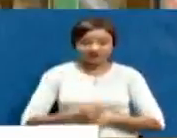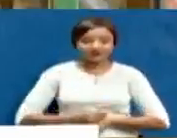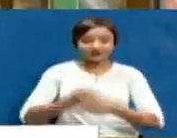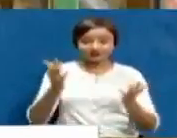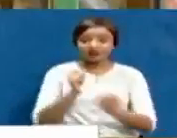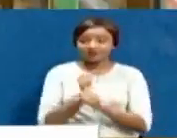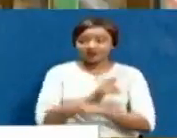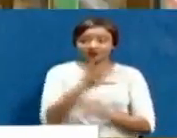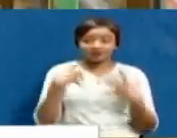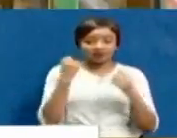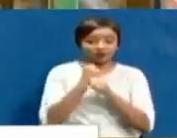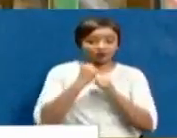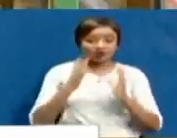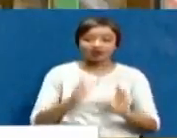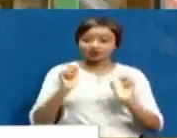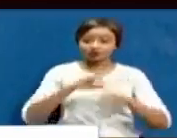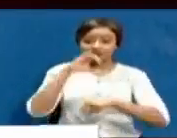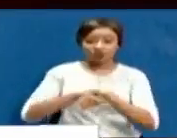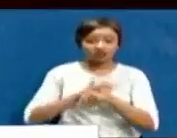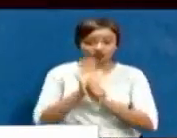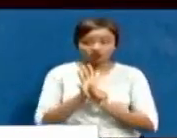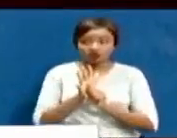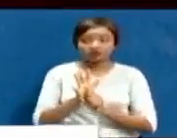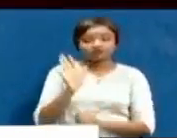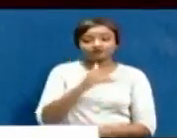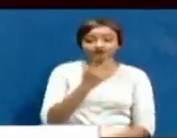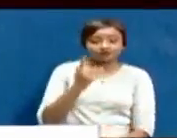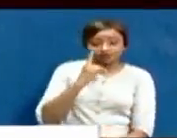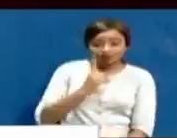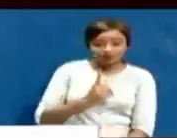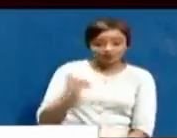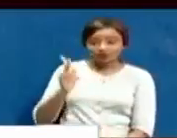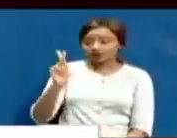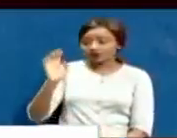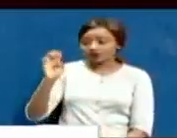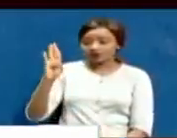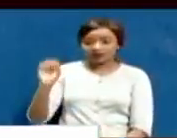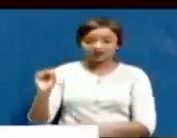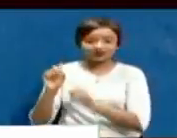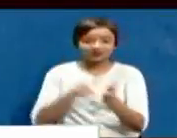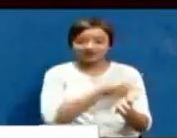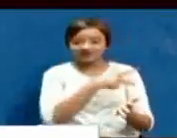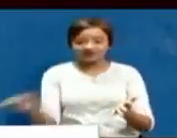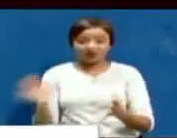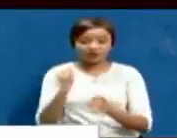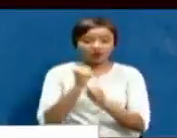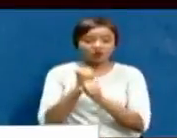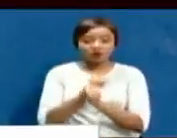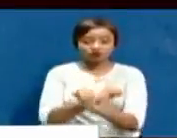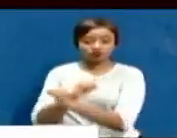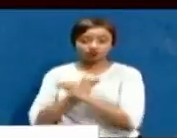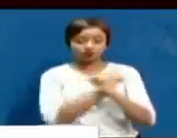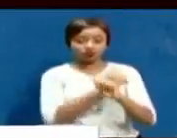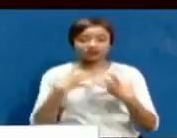putting health workers at the risk of contracting the virus. KEPS has once again failed her duty in